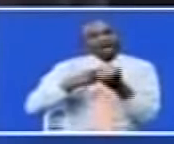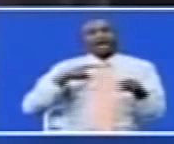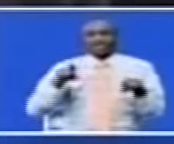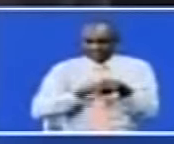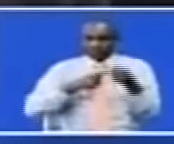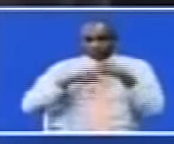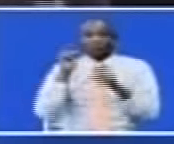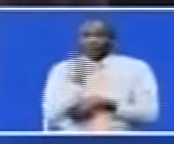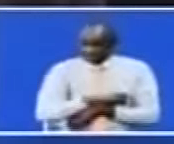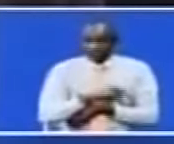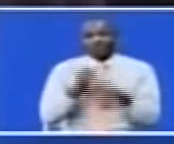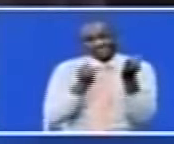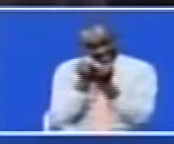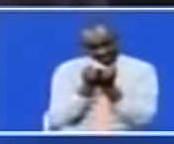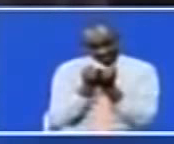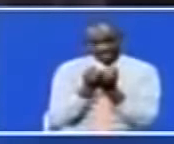ends on Saturday.